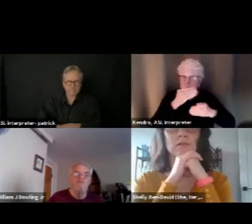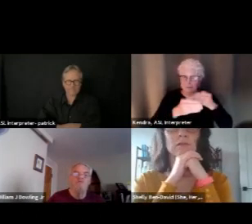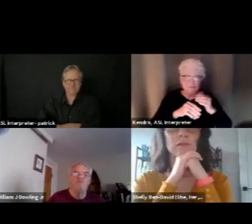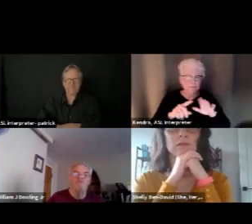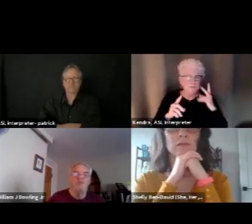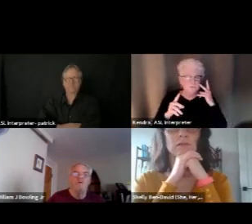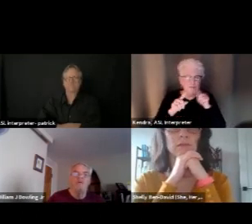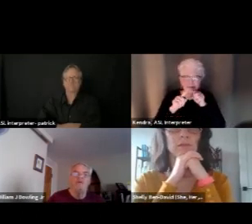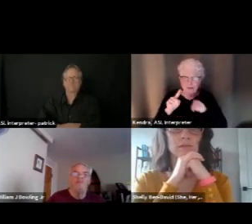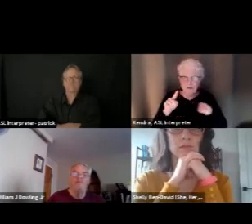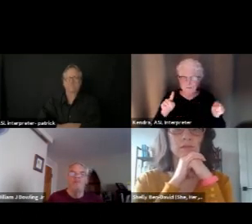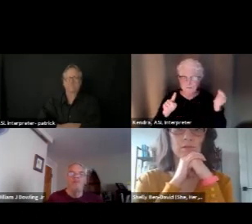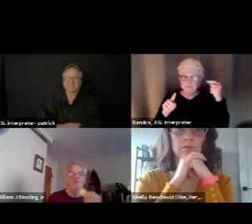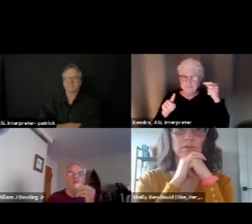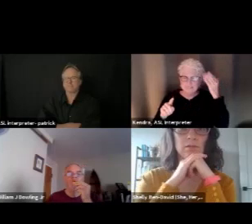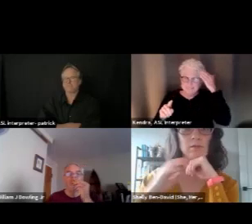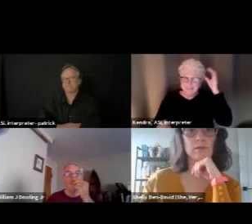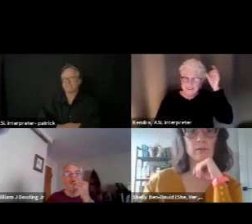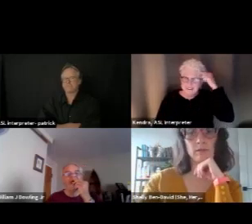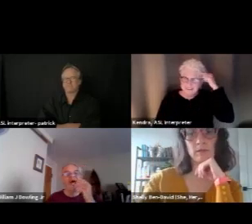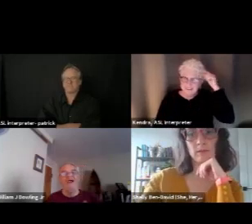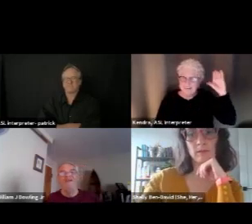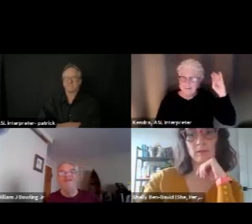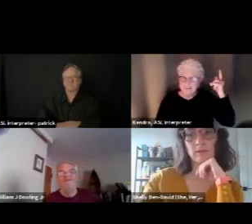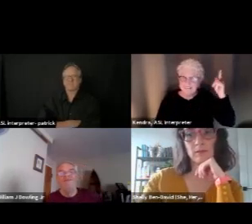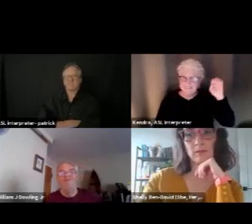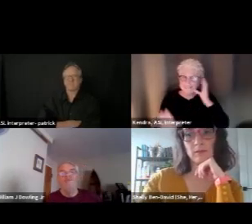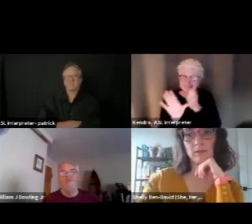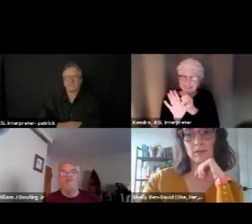a lot of cognitive psychology work, they like to